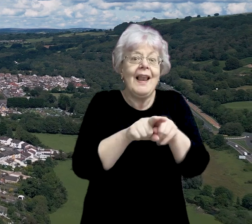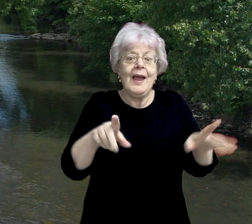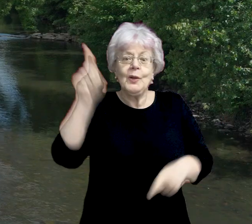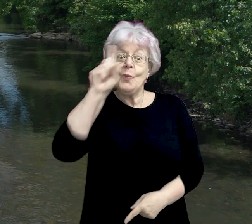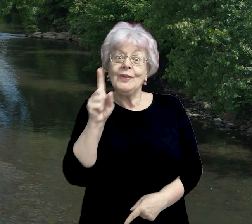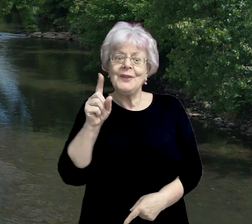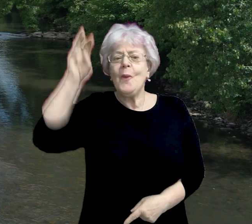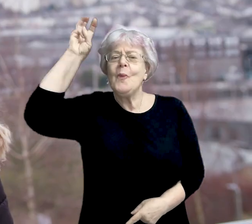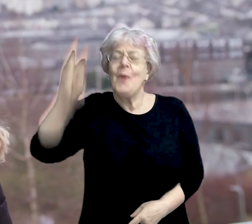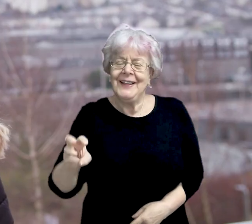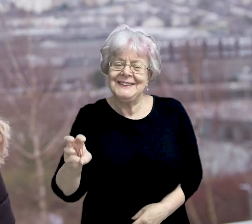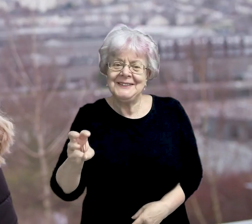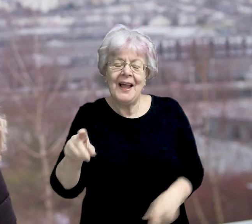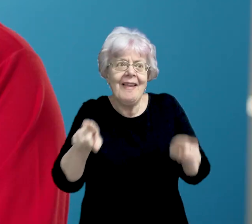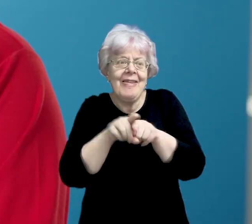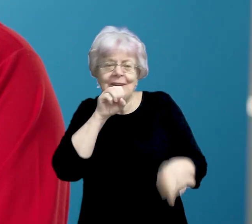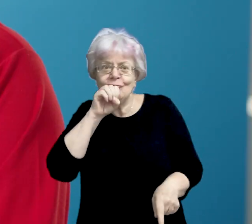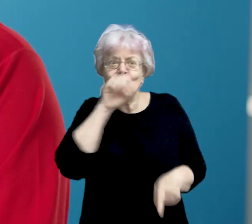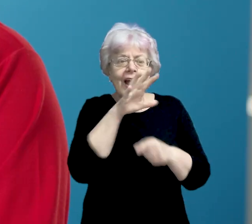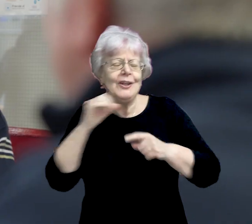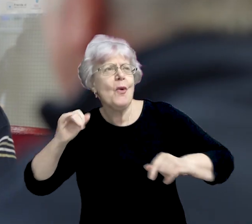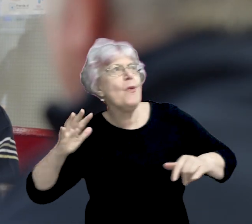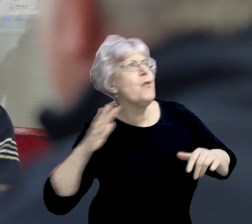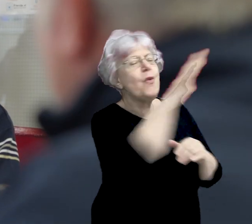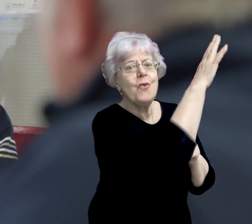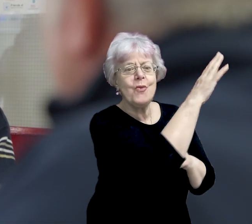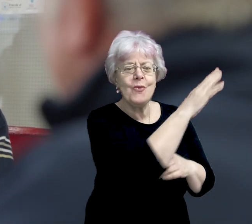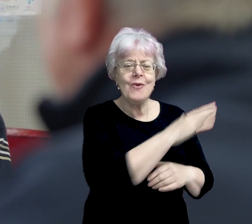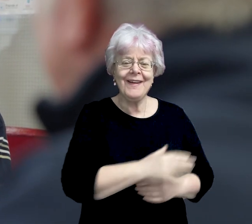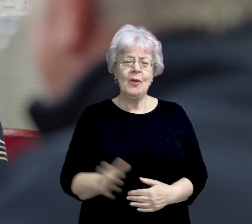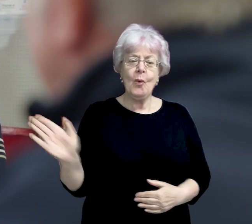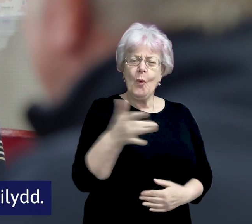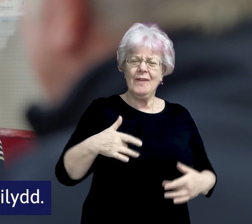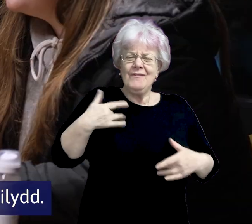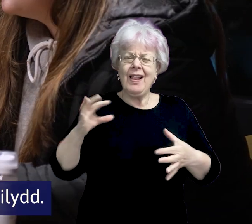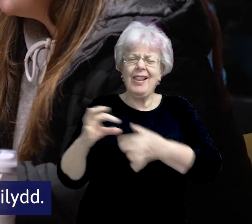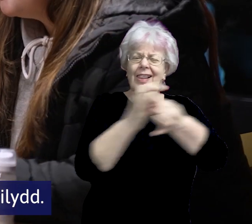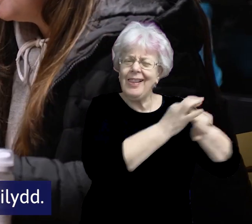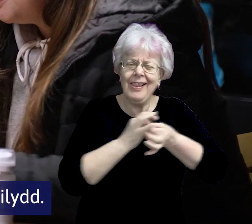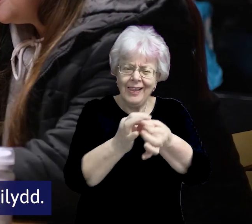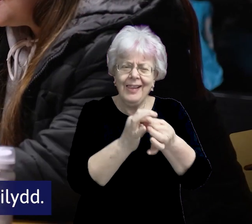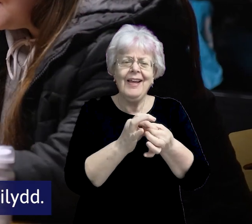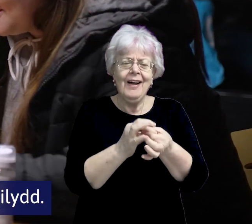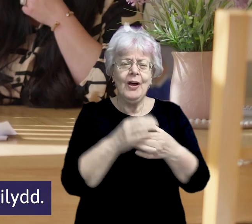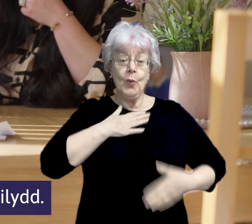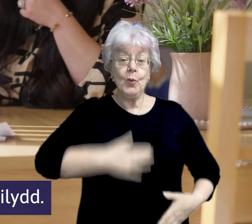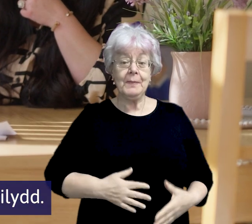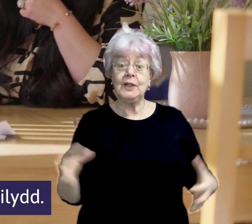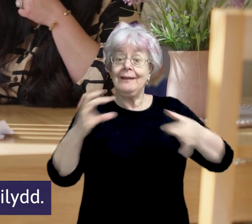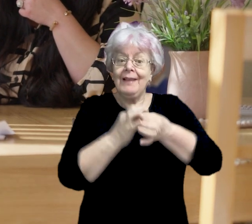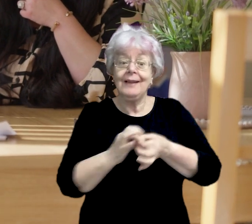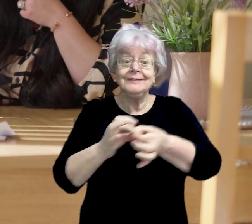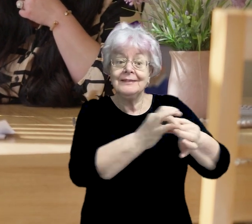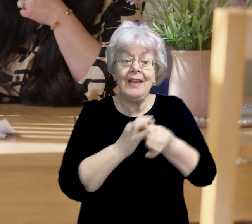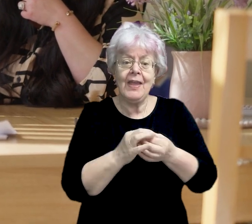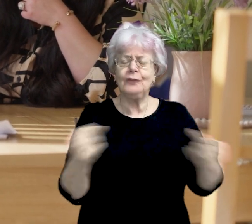Community is like Wales. It is a dragon that soars. A belonging for everybody. It's the strongest thing that connects humans